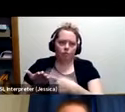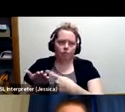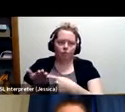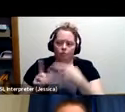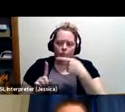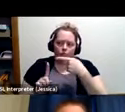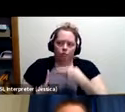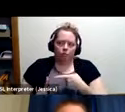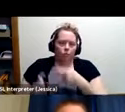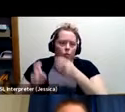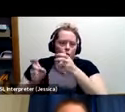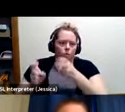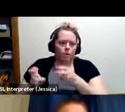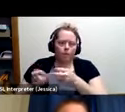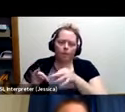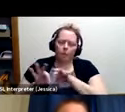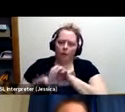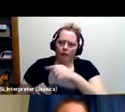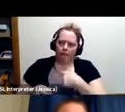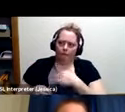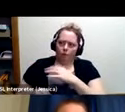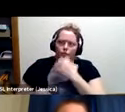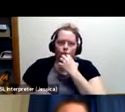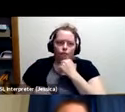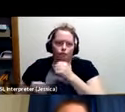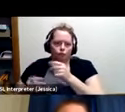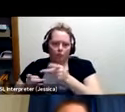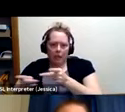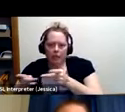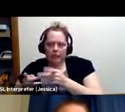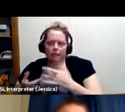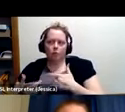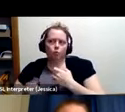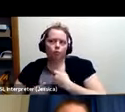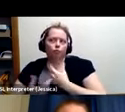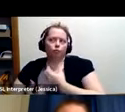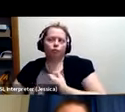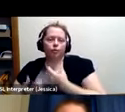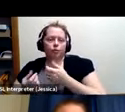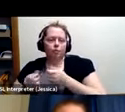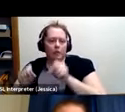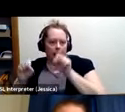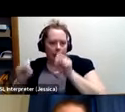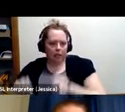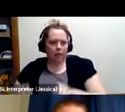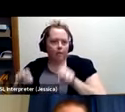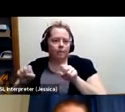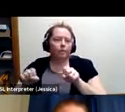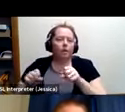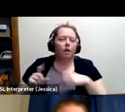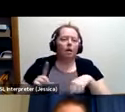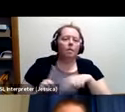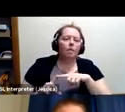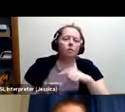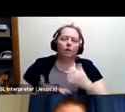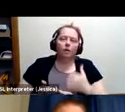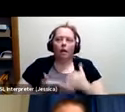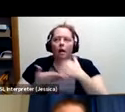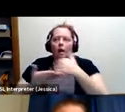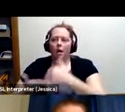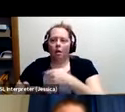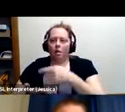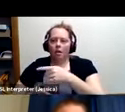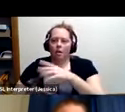It's really important that they hold their own space for that. And also to help facilitate them being organizers and to organize around things